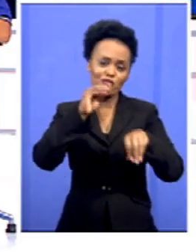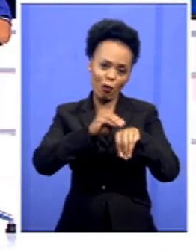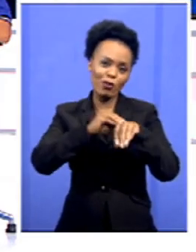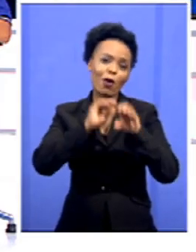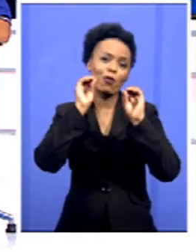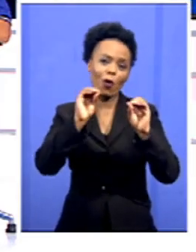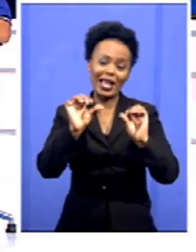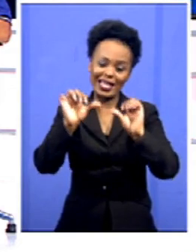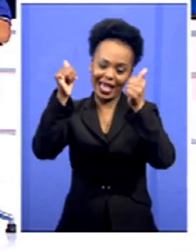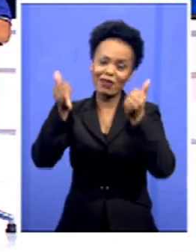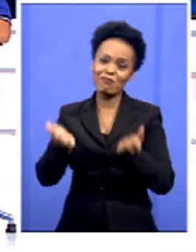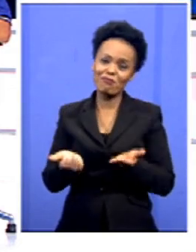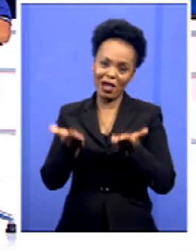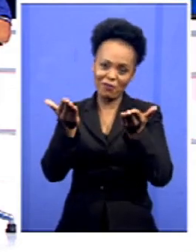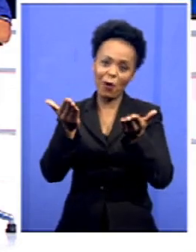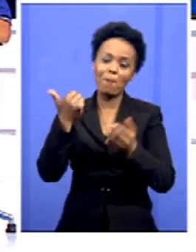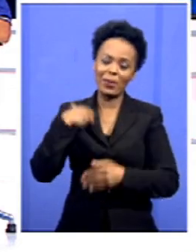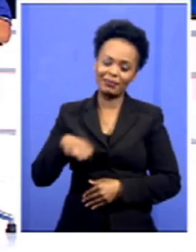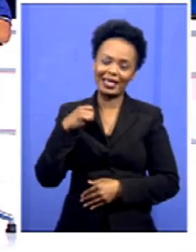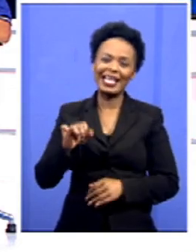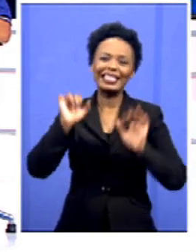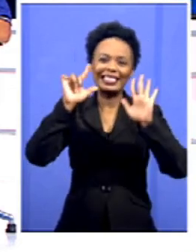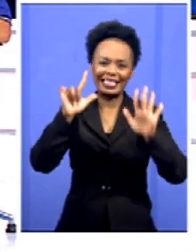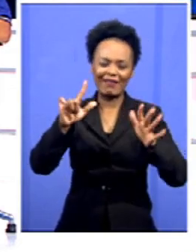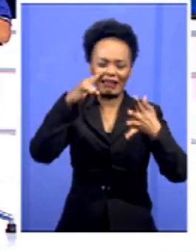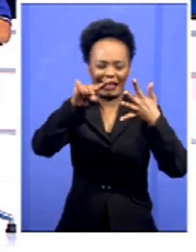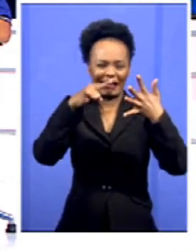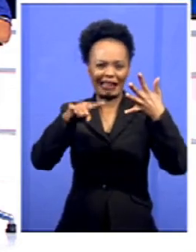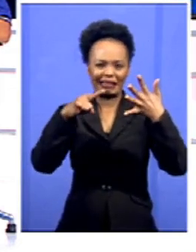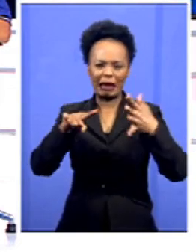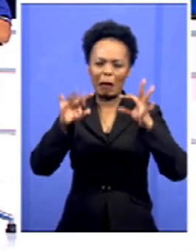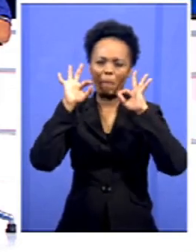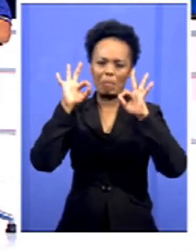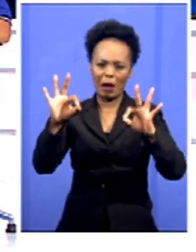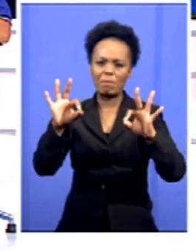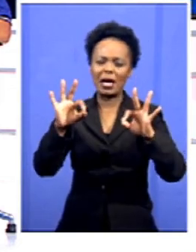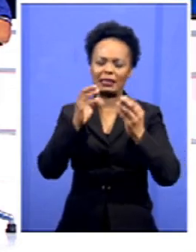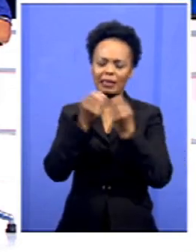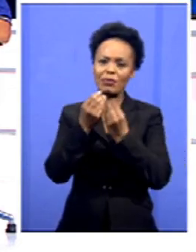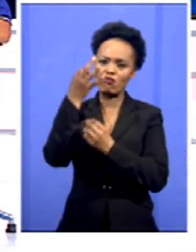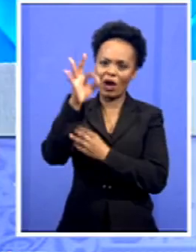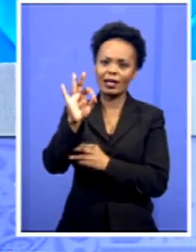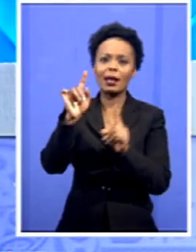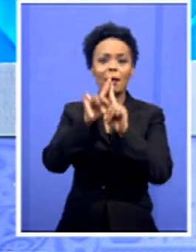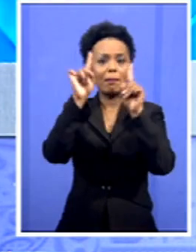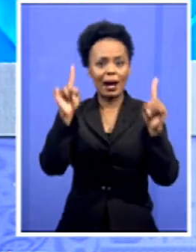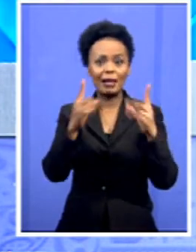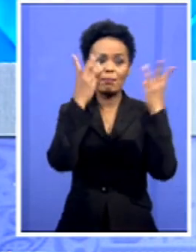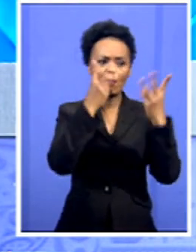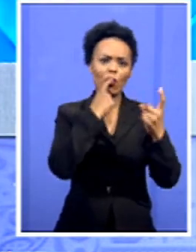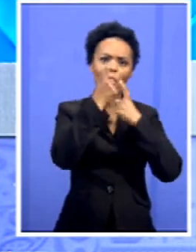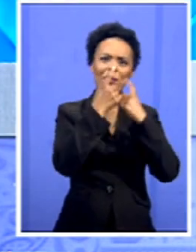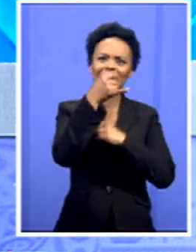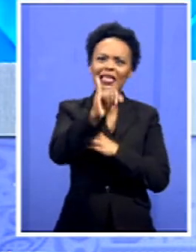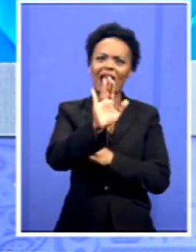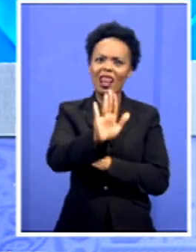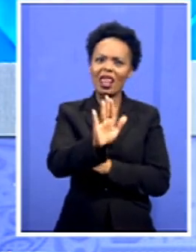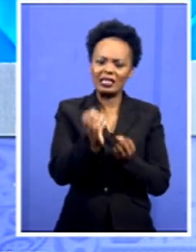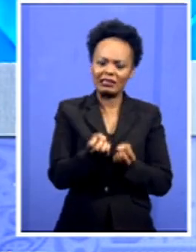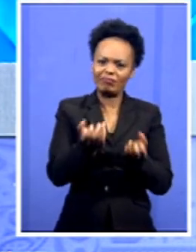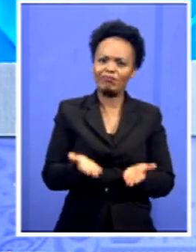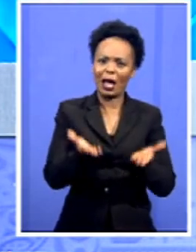performing municipality, 7 clean audits on the trot, something's going right, but as long as people are complaining about service